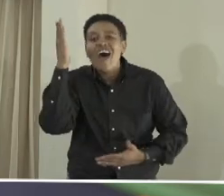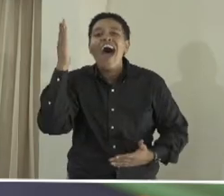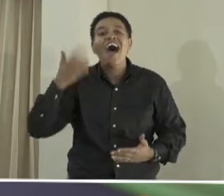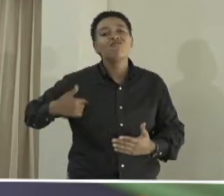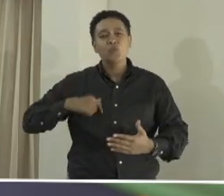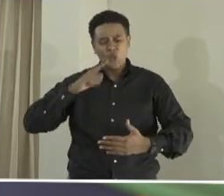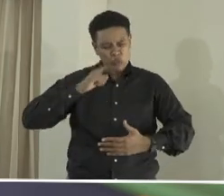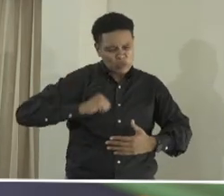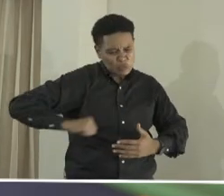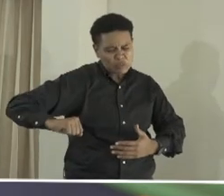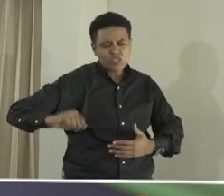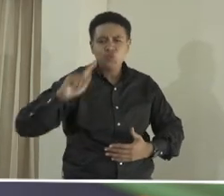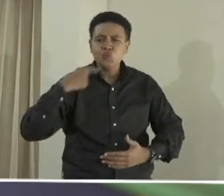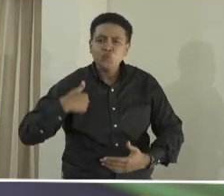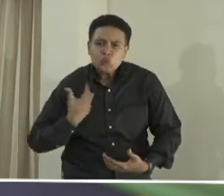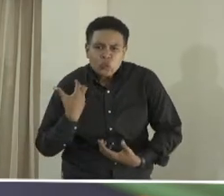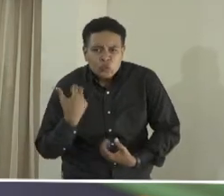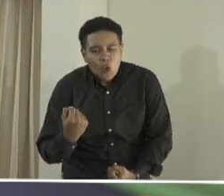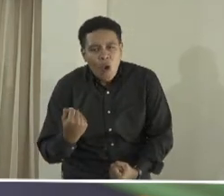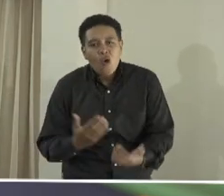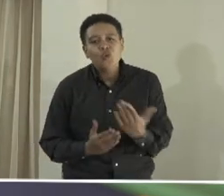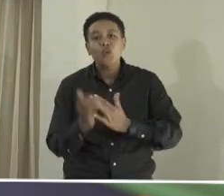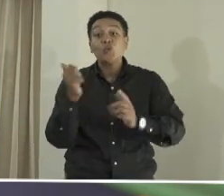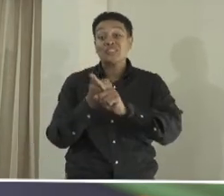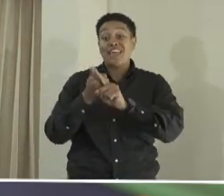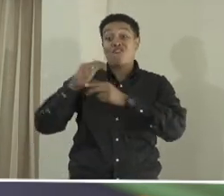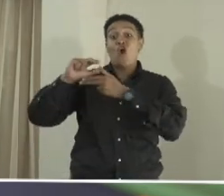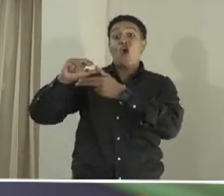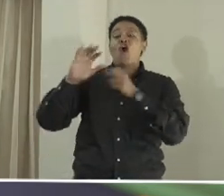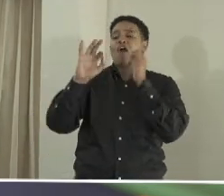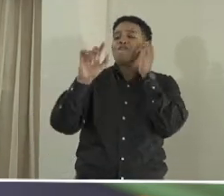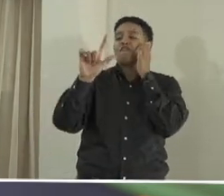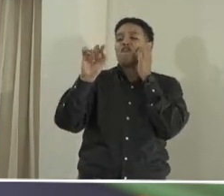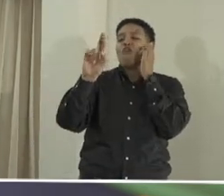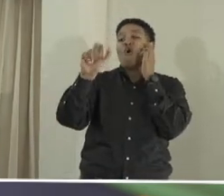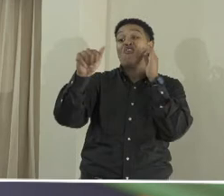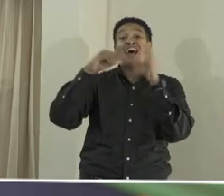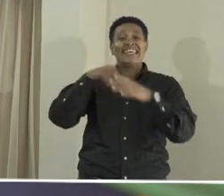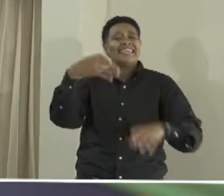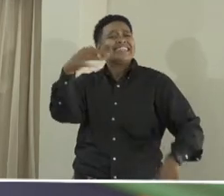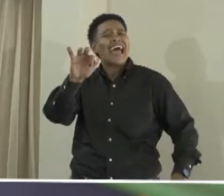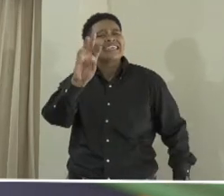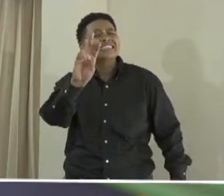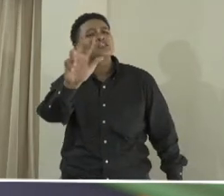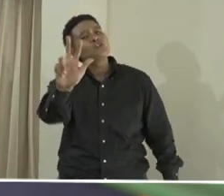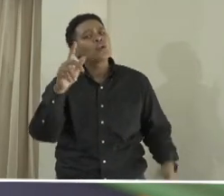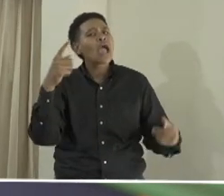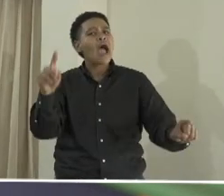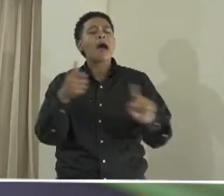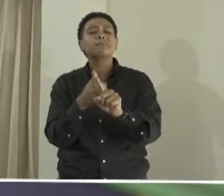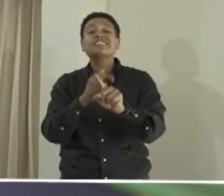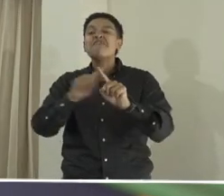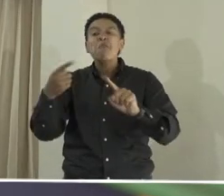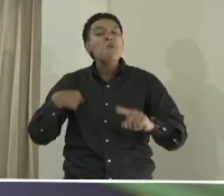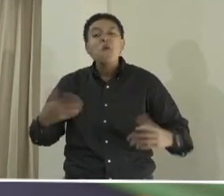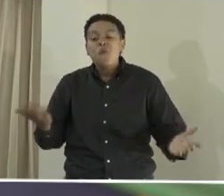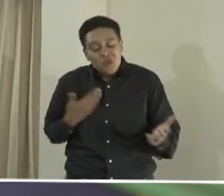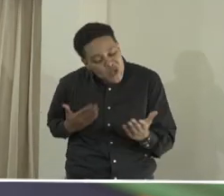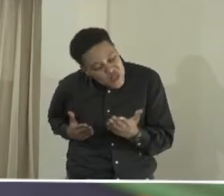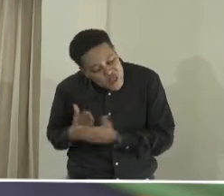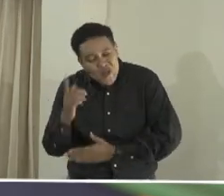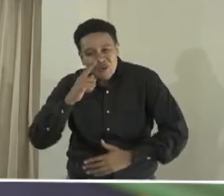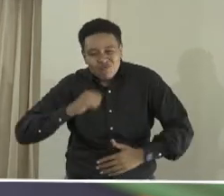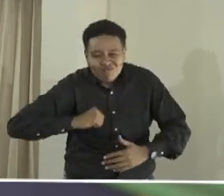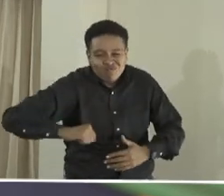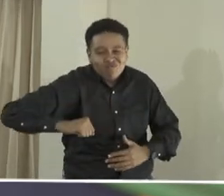were resilient and strong. Hurricane Flora in 1963, but we survived, for